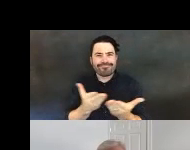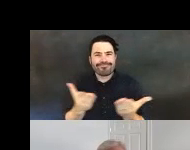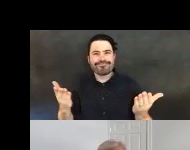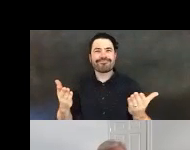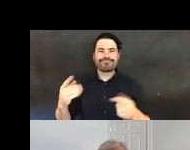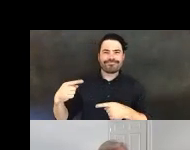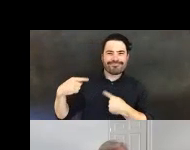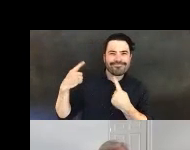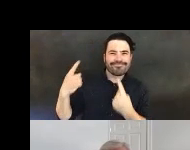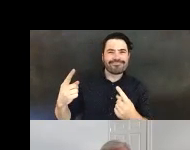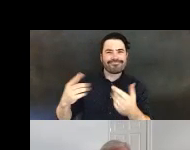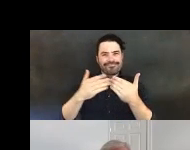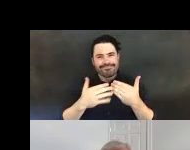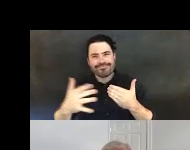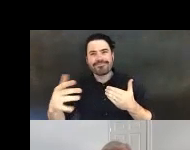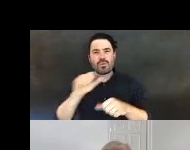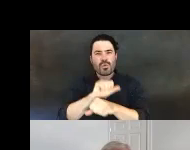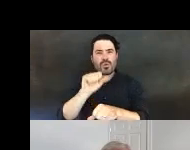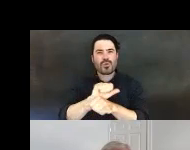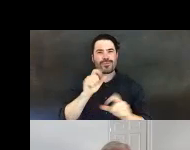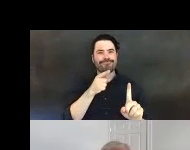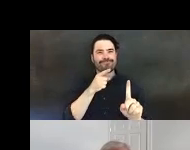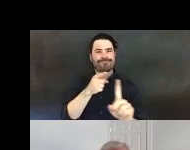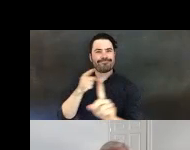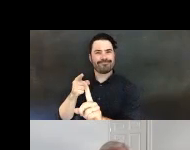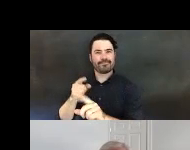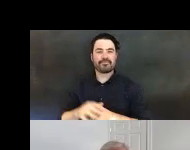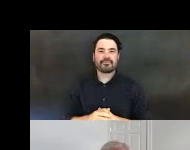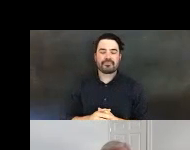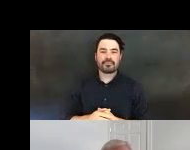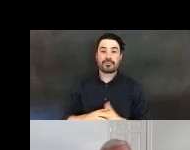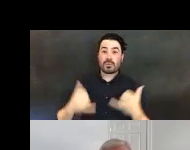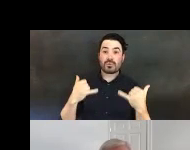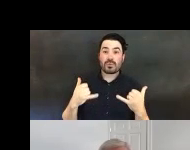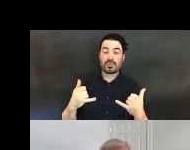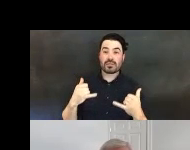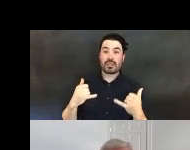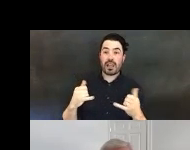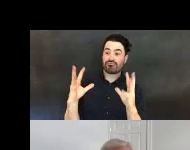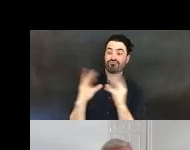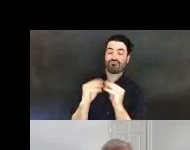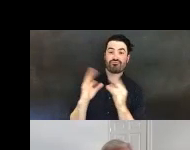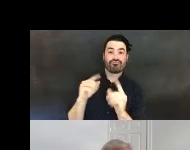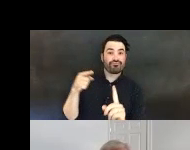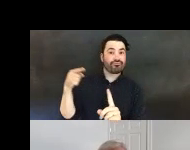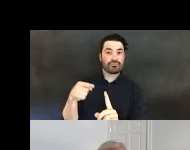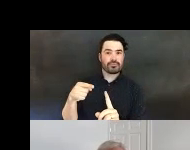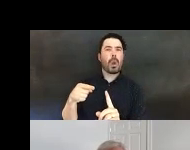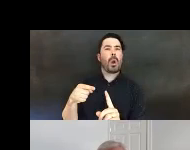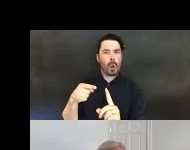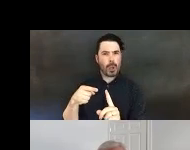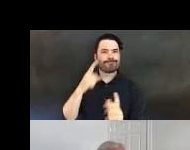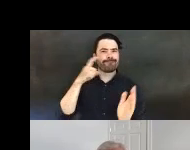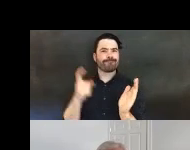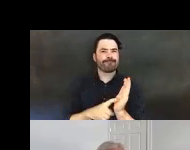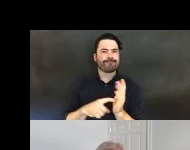to do to advance our missions. Today, the focus of our town hall is recognition of the challenges